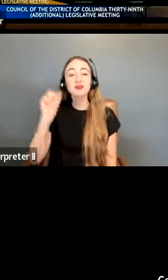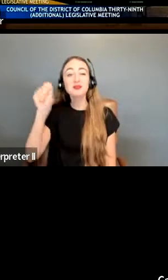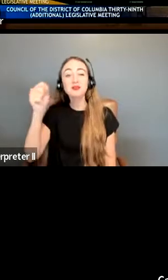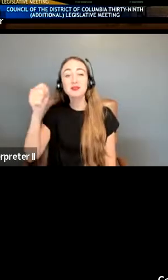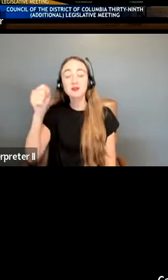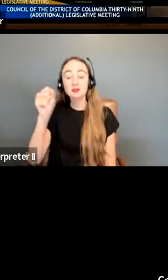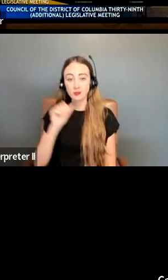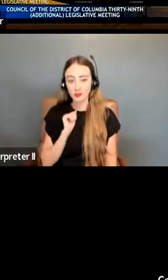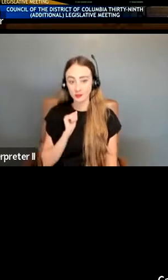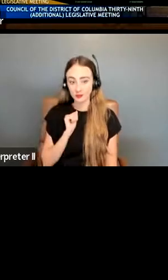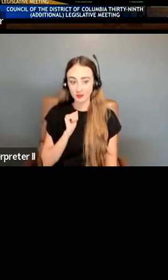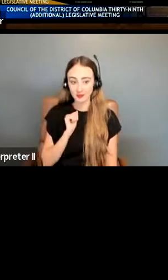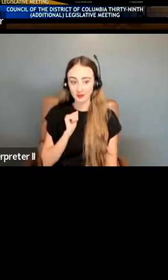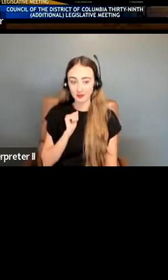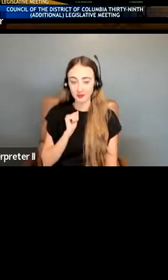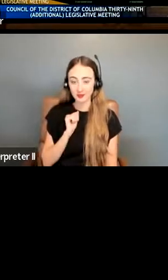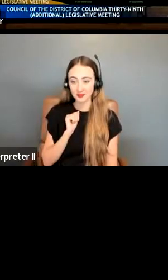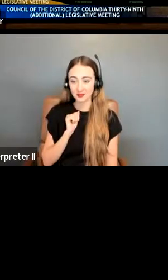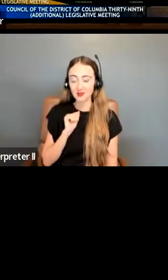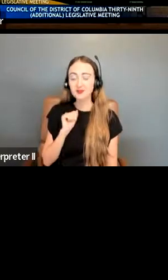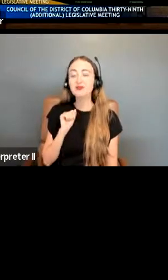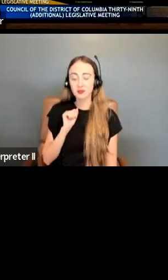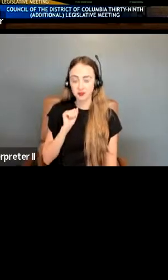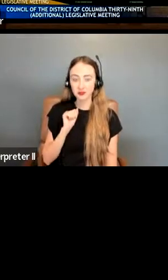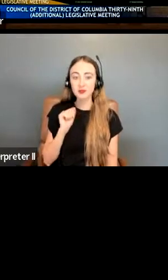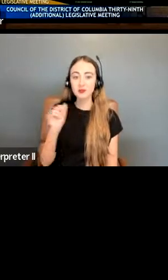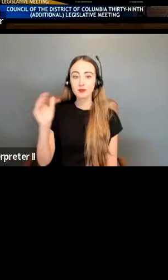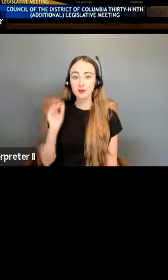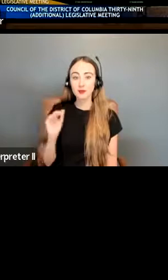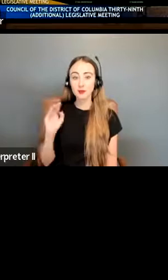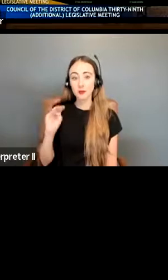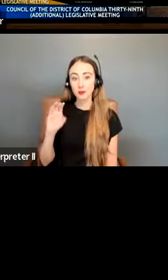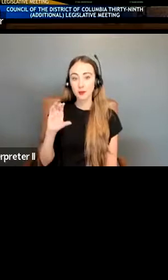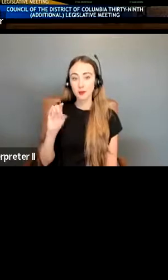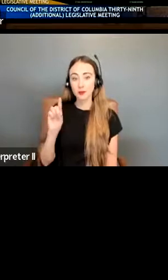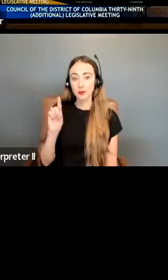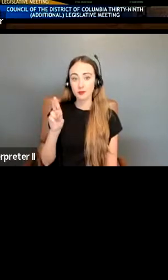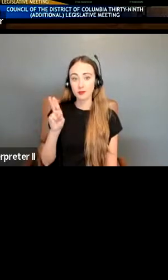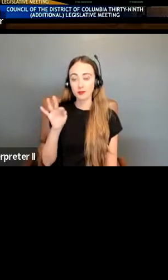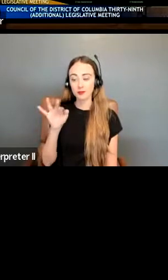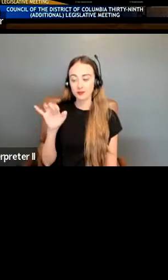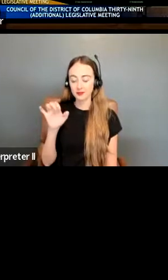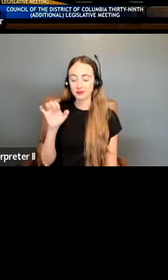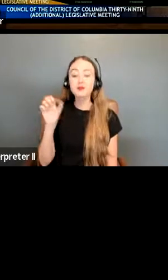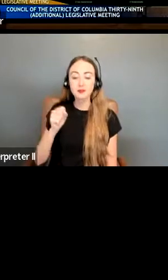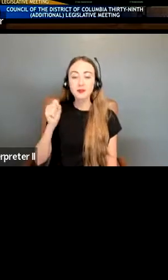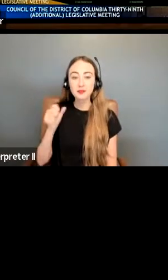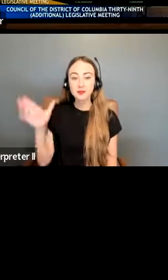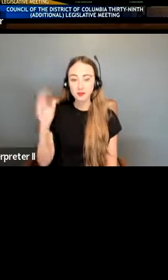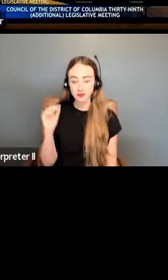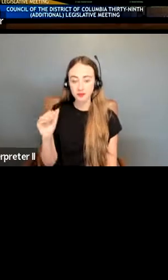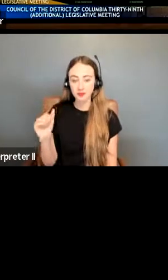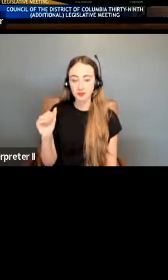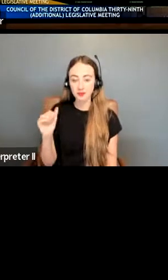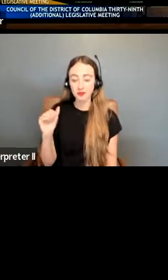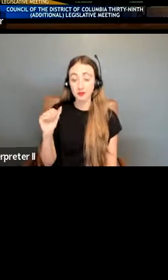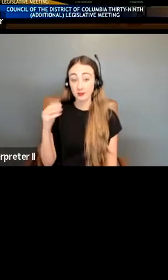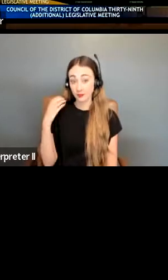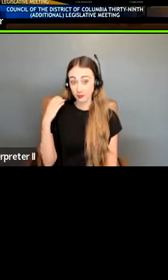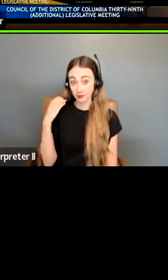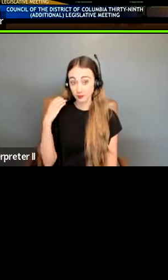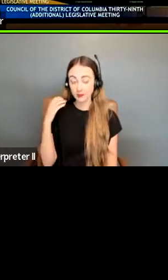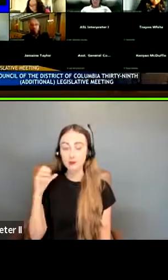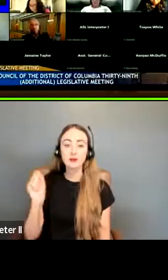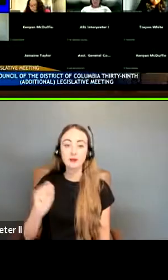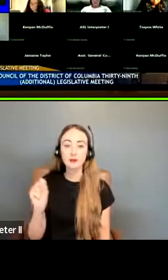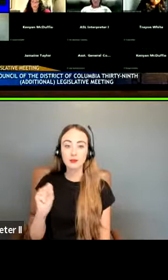Yes. Councilmember Lewis George votes yes. Councilmember McDuffie. Yes. Councilmember McDuffie votes yes. Chairman Mendelson.